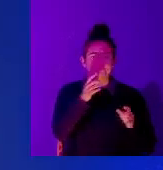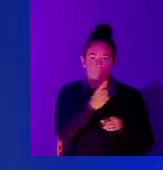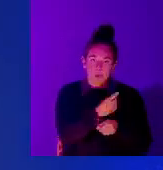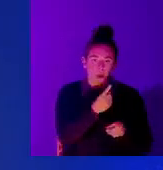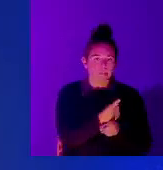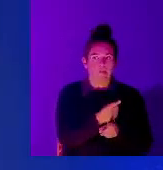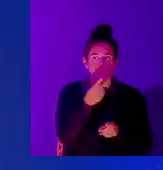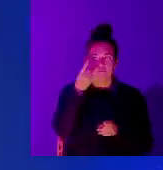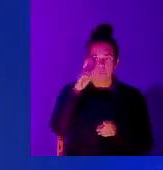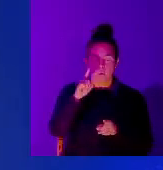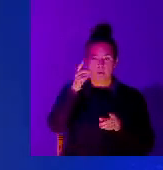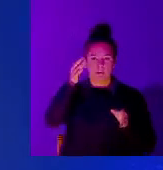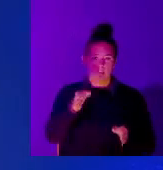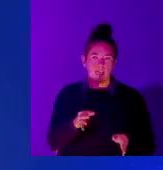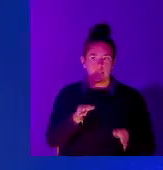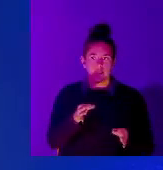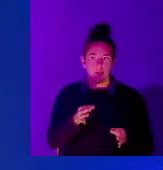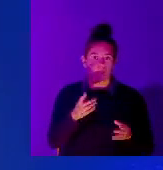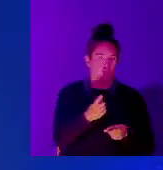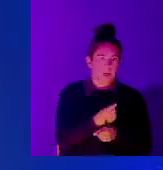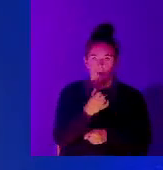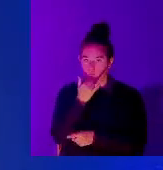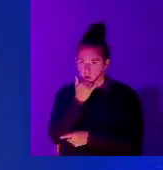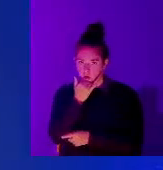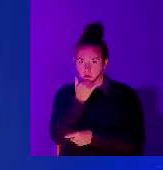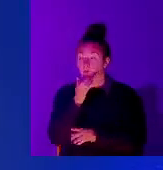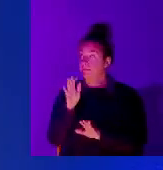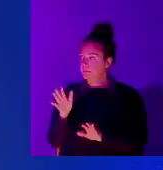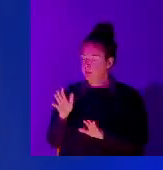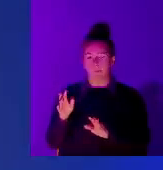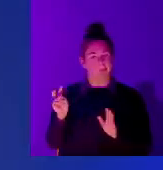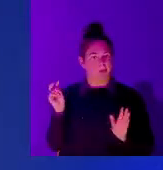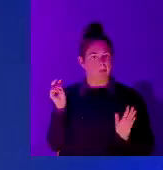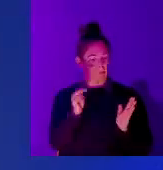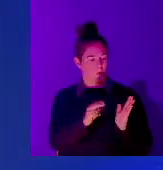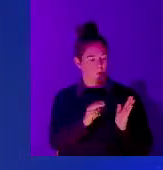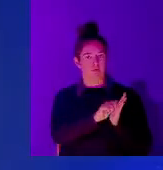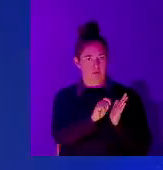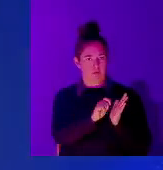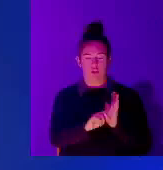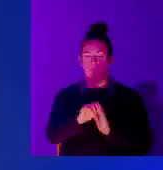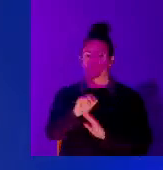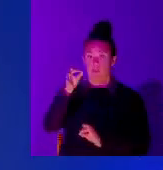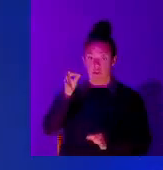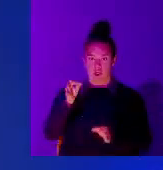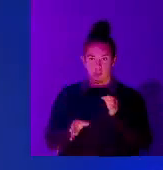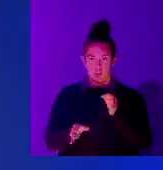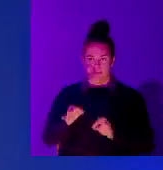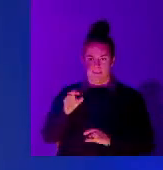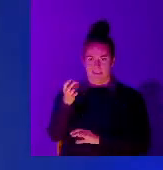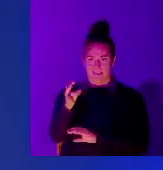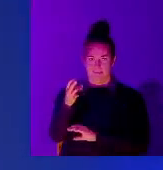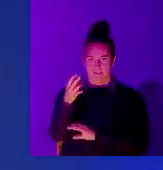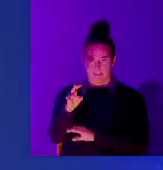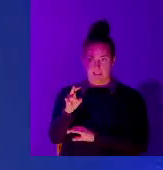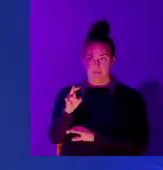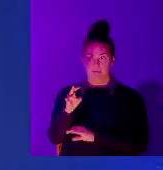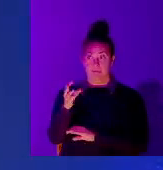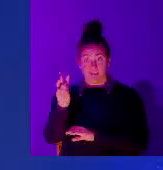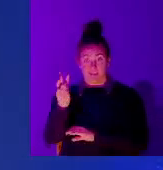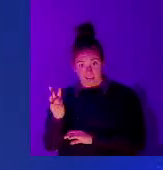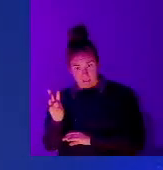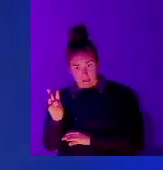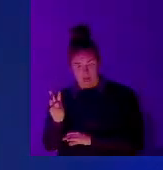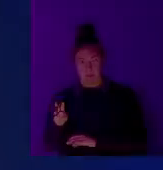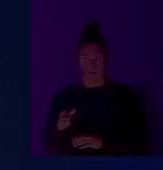when we permit that to happen in Judges 17:6 and repeated in Judges 21:25.